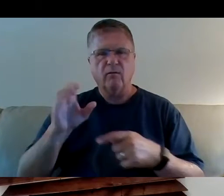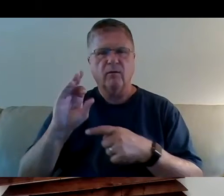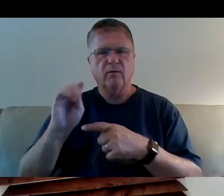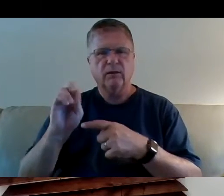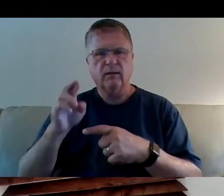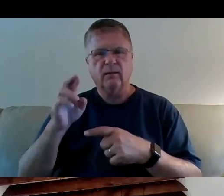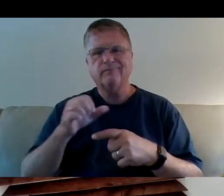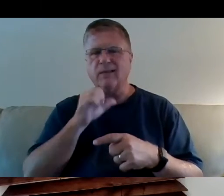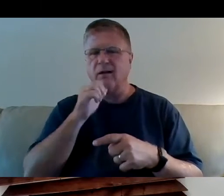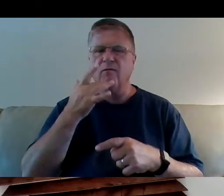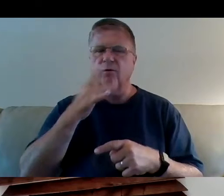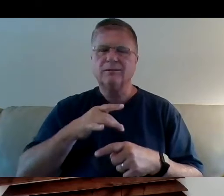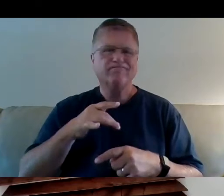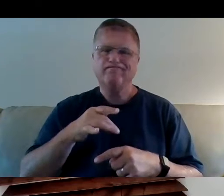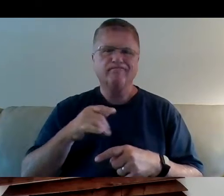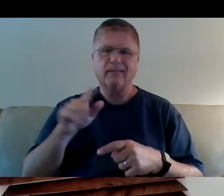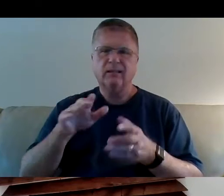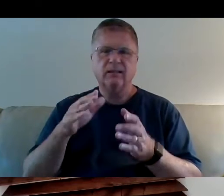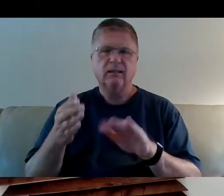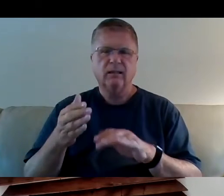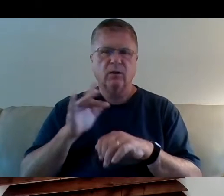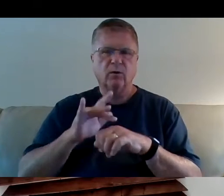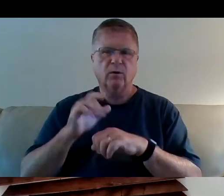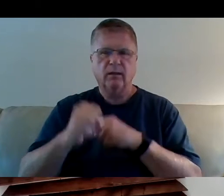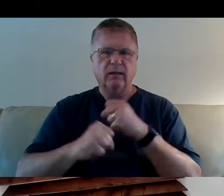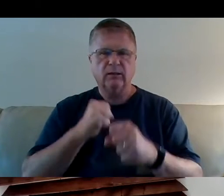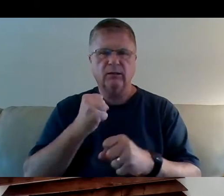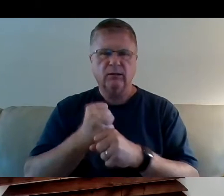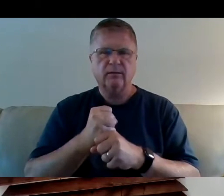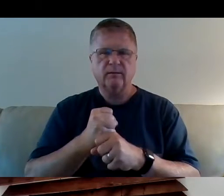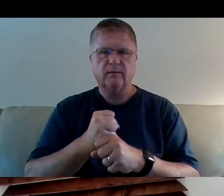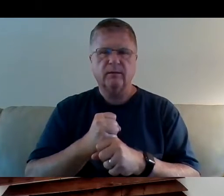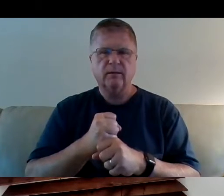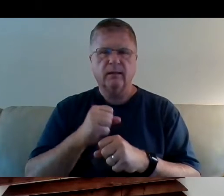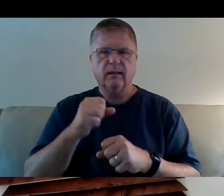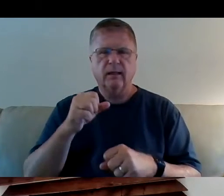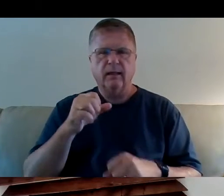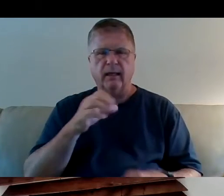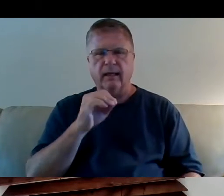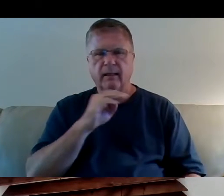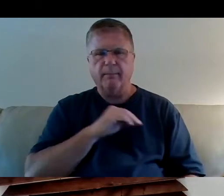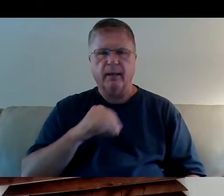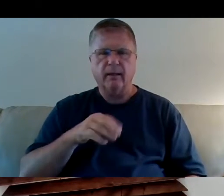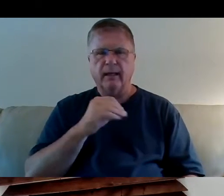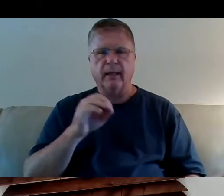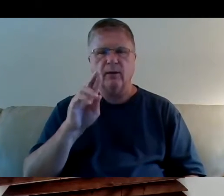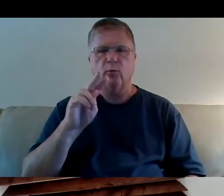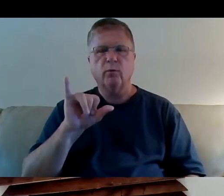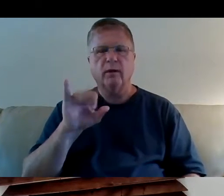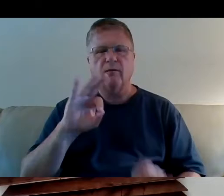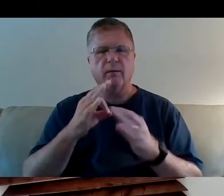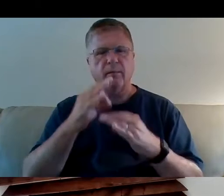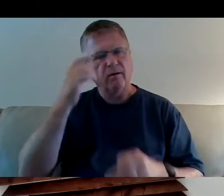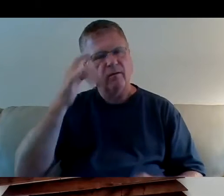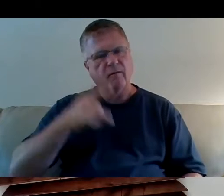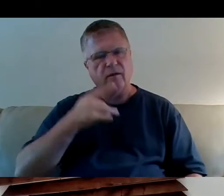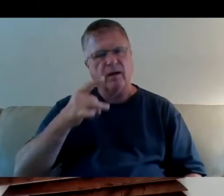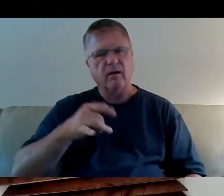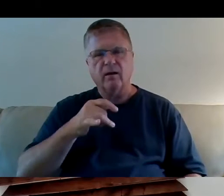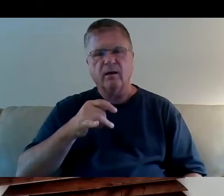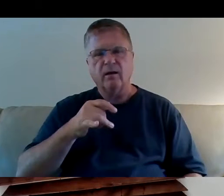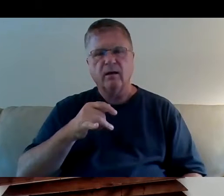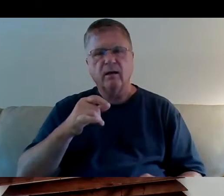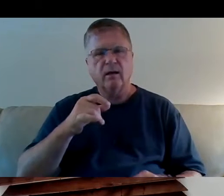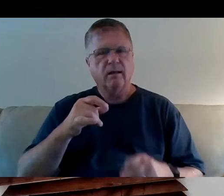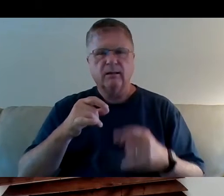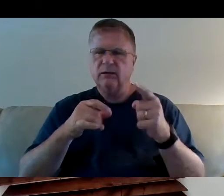her earlier this year, and the mayor, as well as the Rooney family, thought that there was not a better person